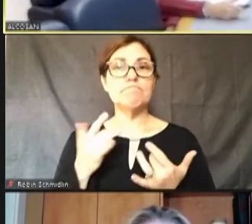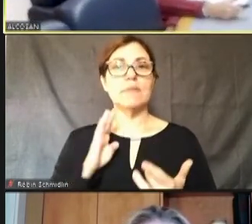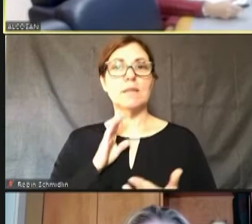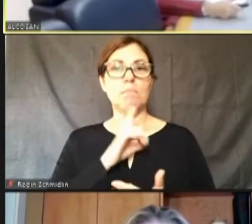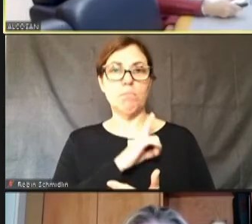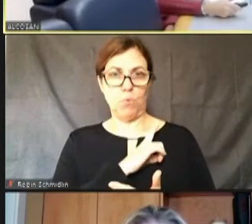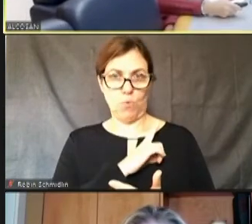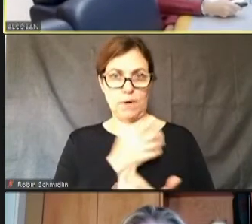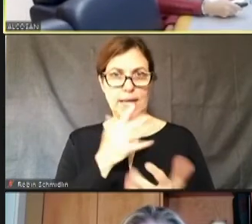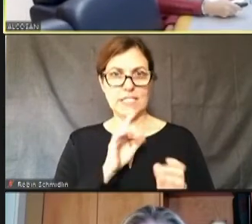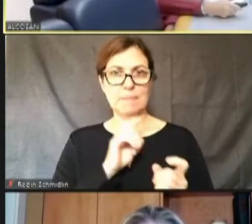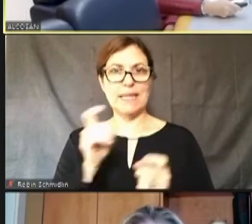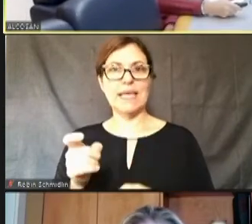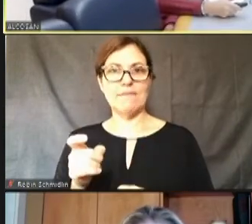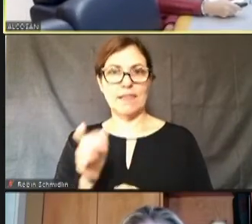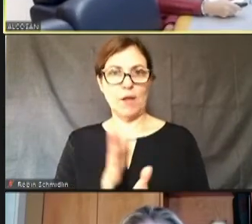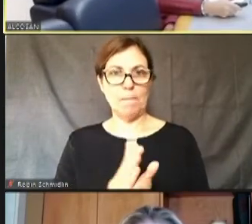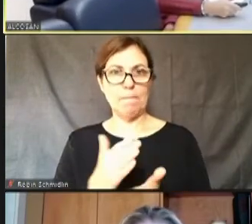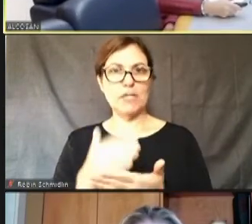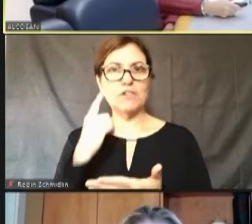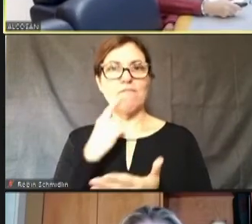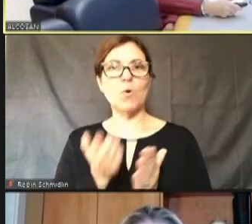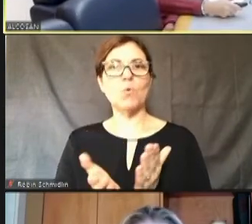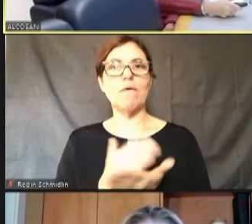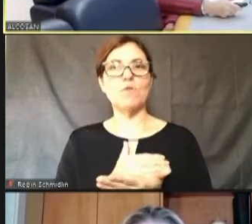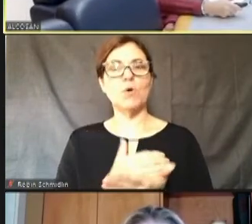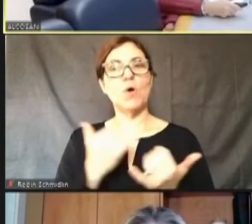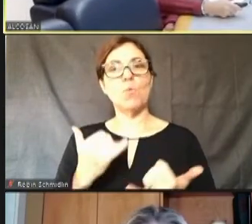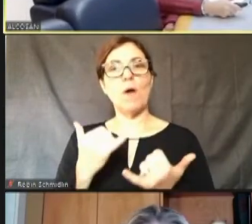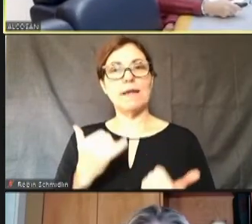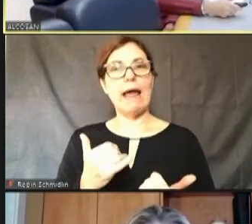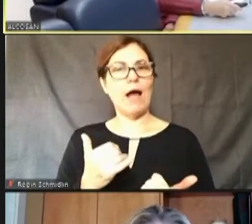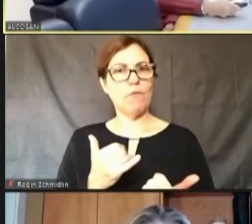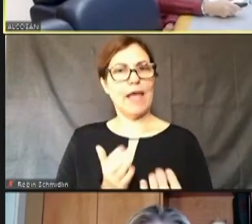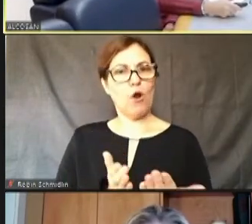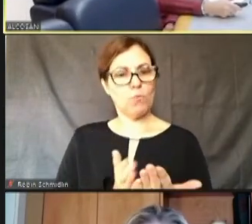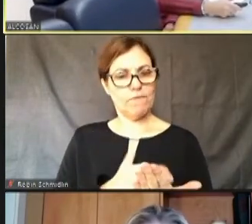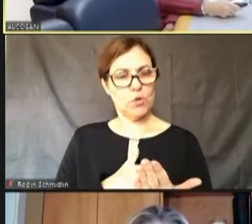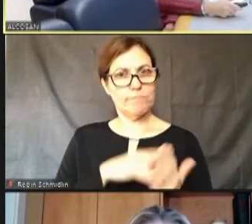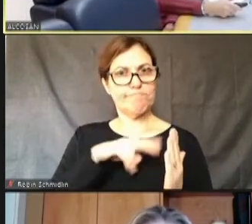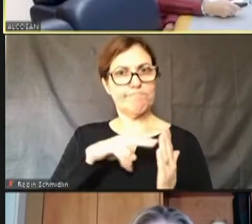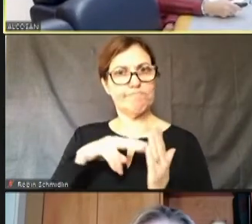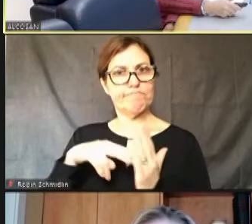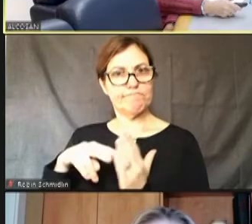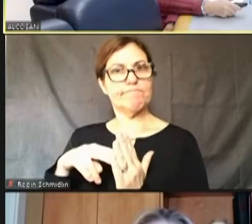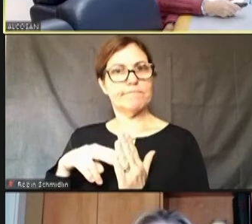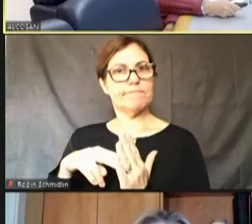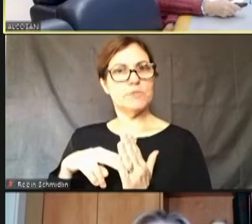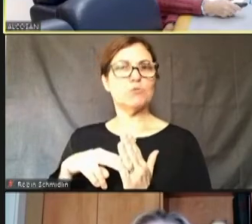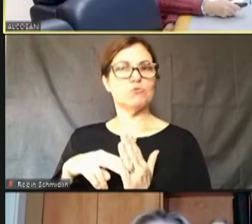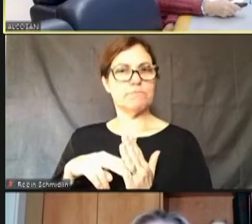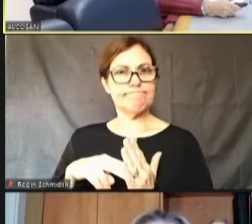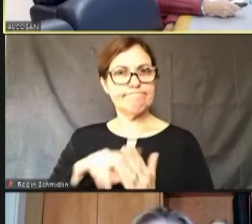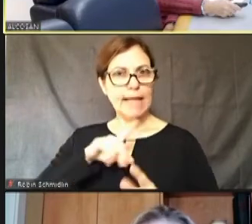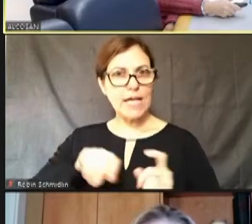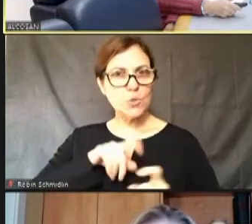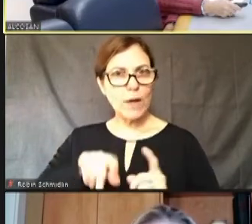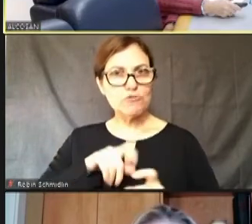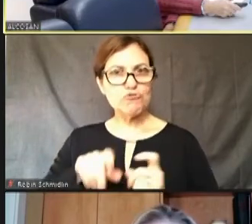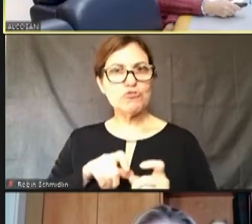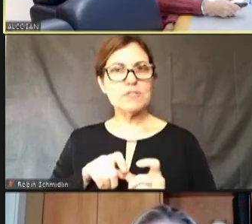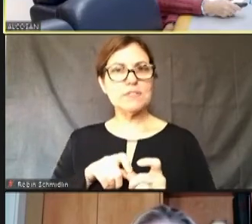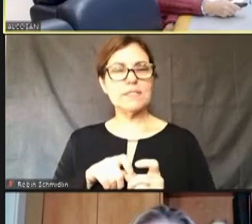budget for their review. They're currently in the process of reviewing that and getting questions addressed. We will come back to them